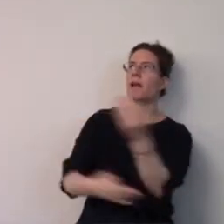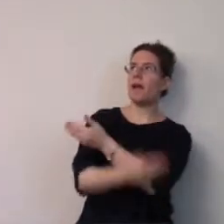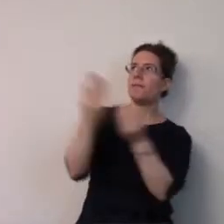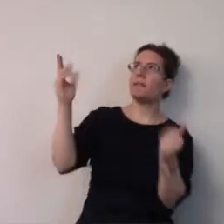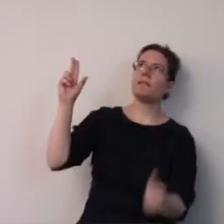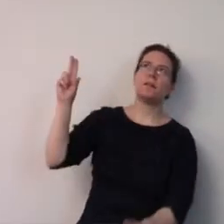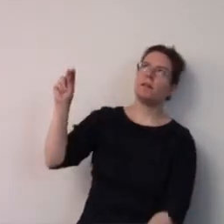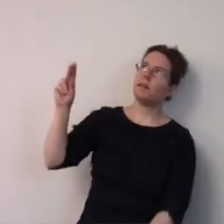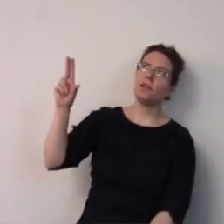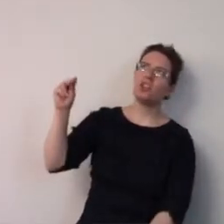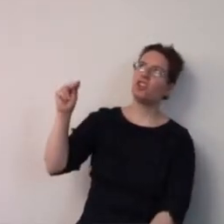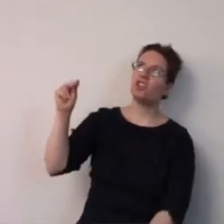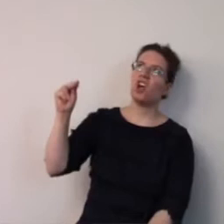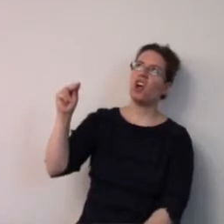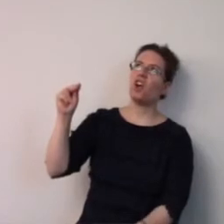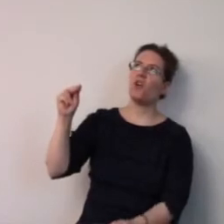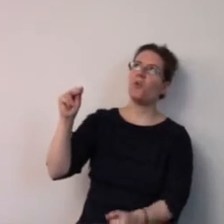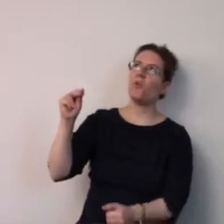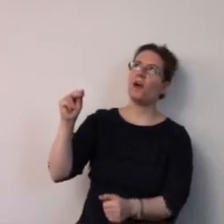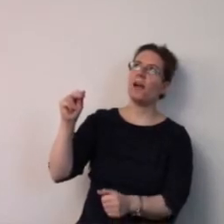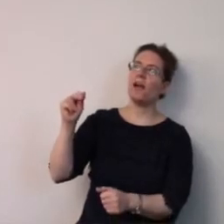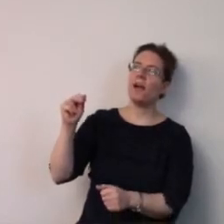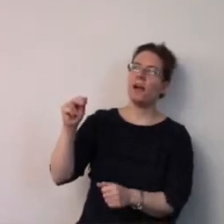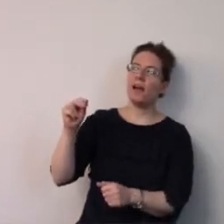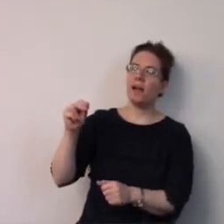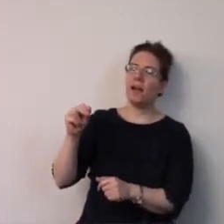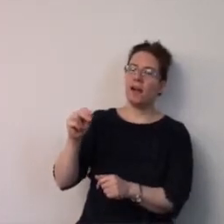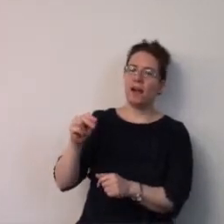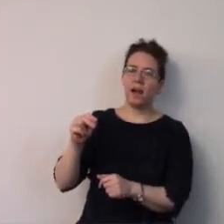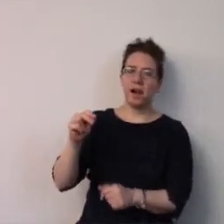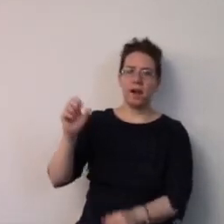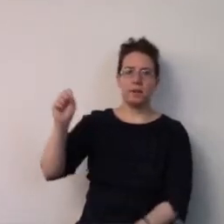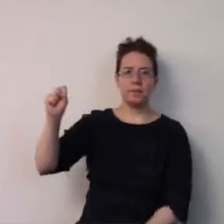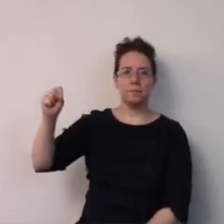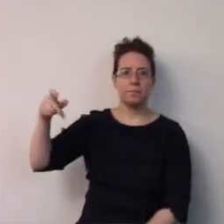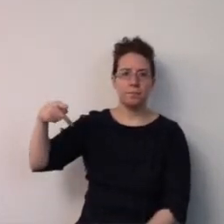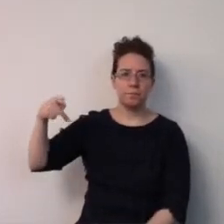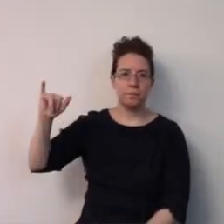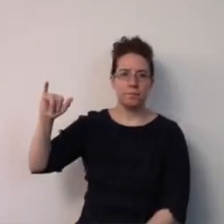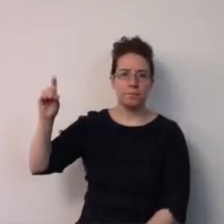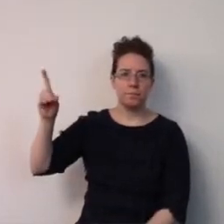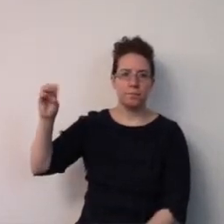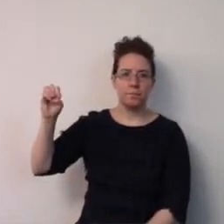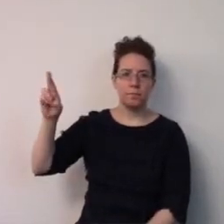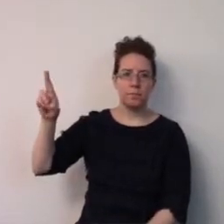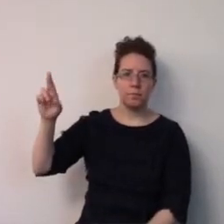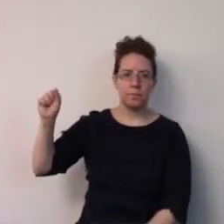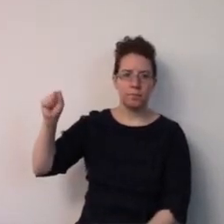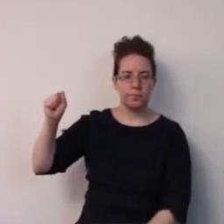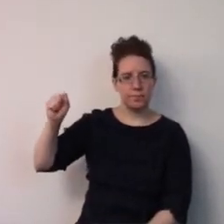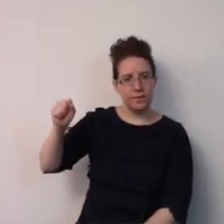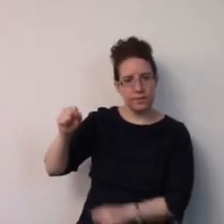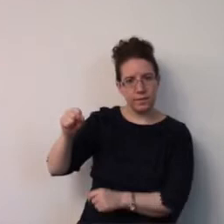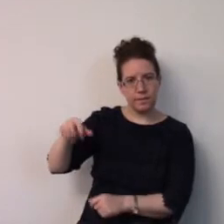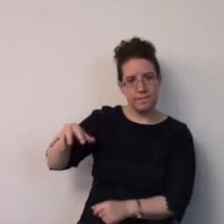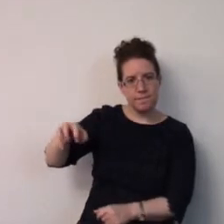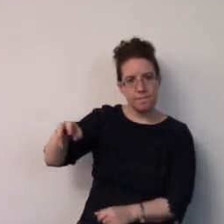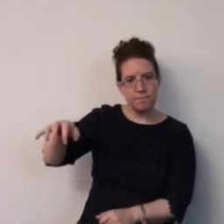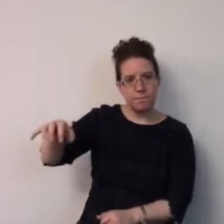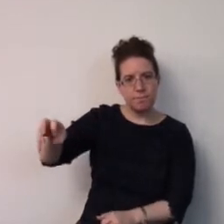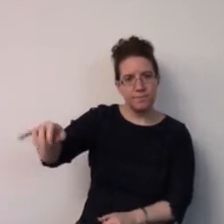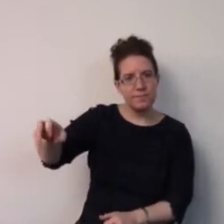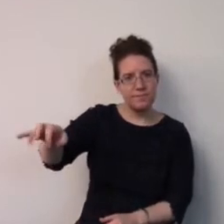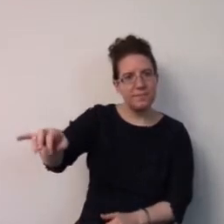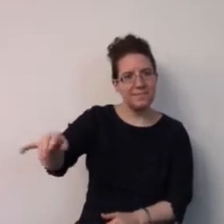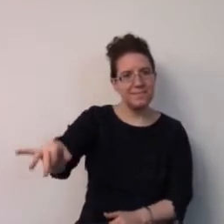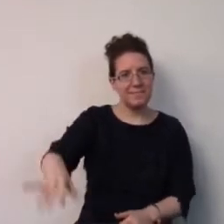Down here, they're in king's palaces. But up there, I don't believe there's going to be any spiders in my mansion. They might be up